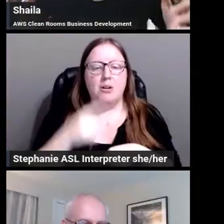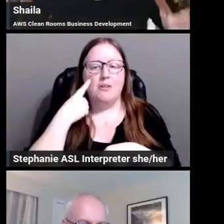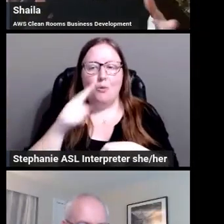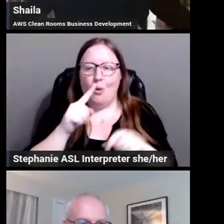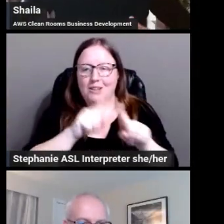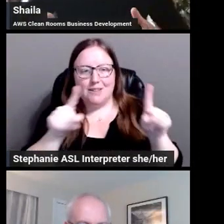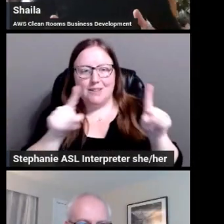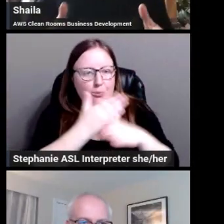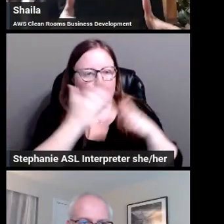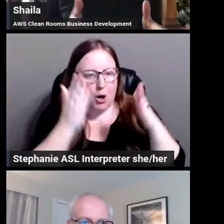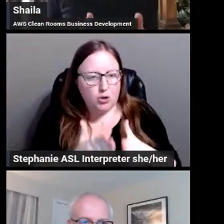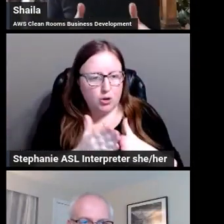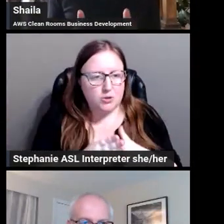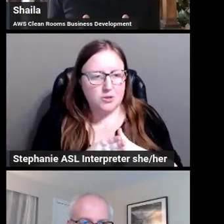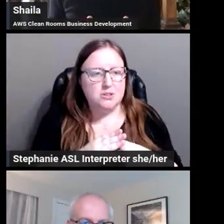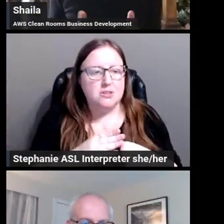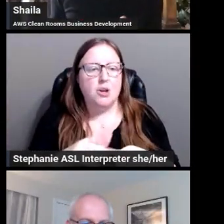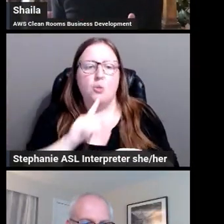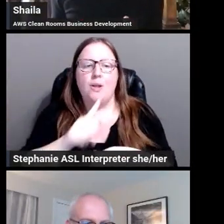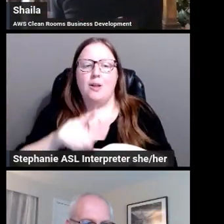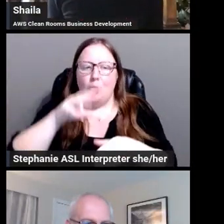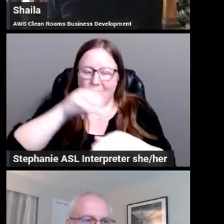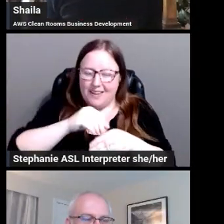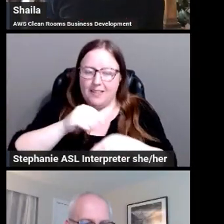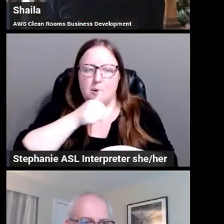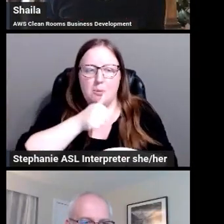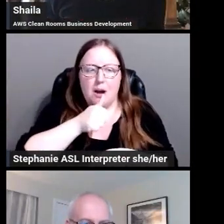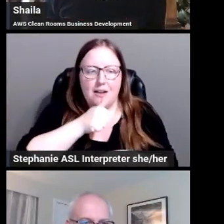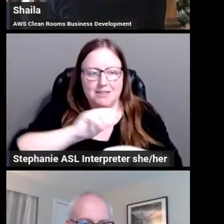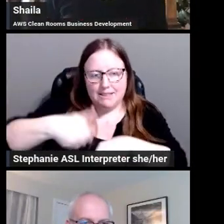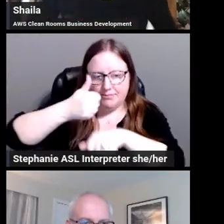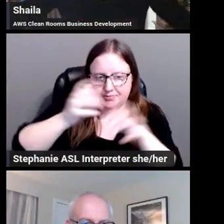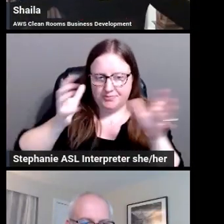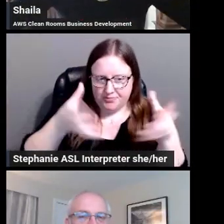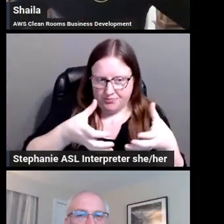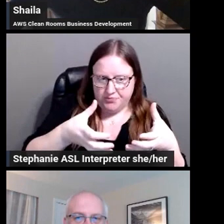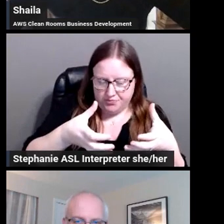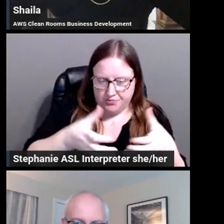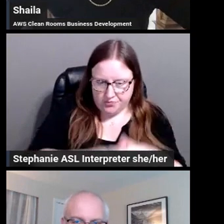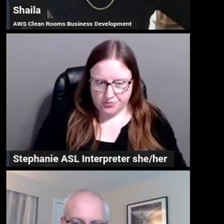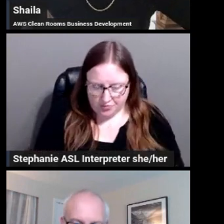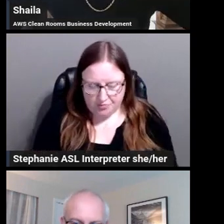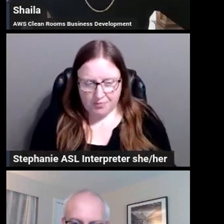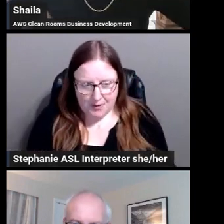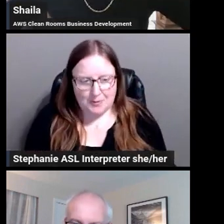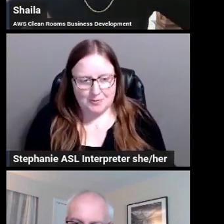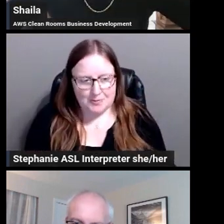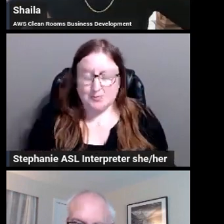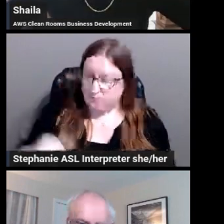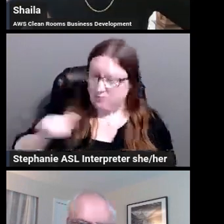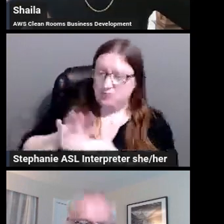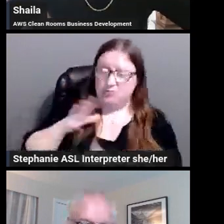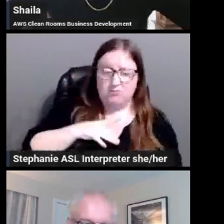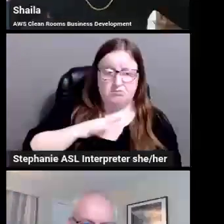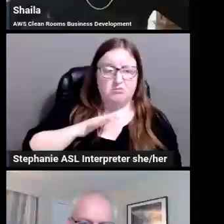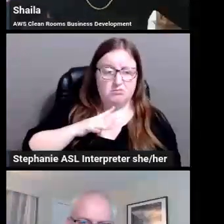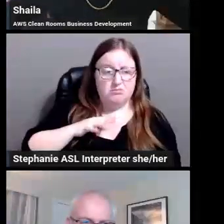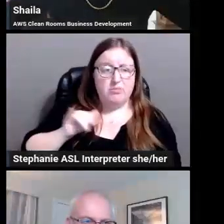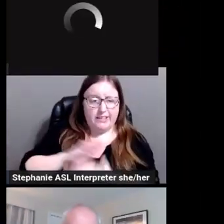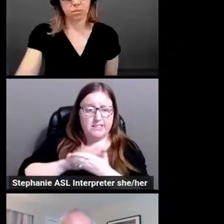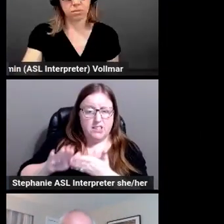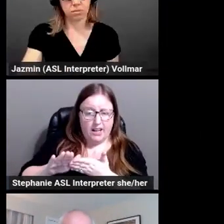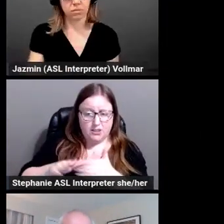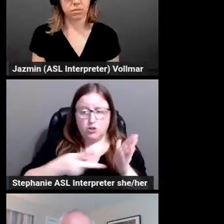partners, all within the privacy guardrail set by each data owner. Oh, that's nice. That's pretty neat to be able to like